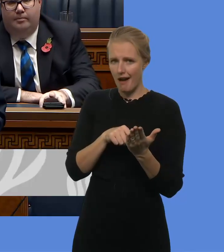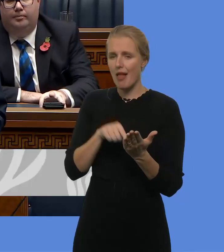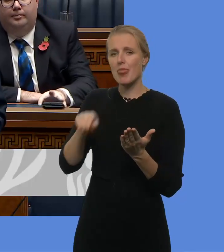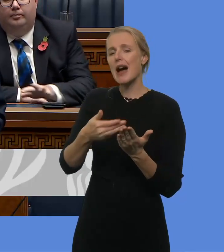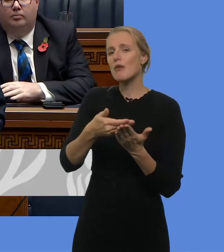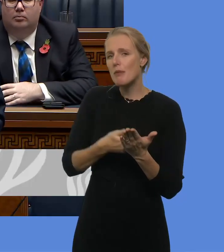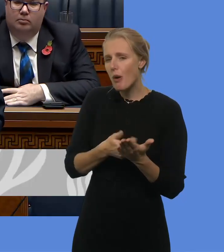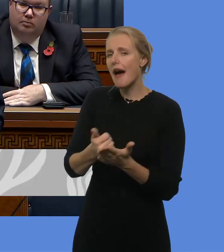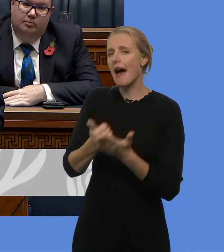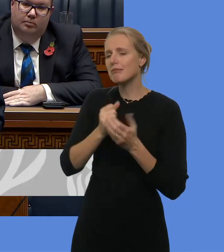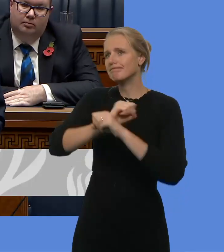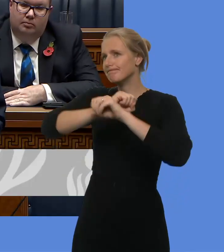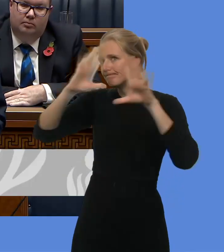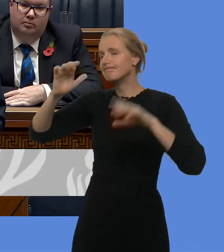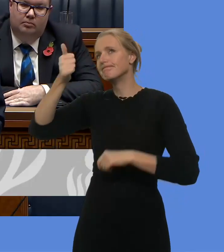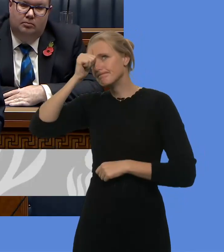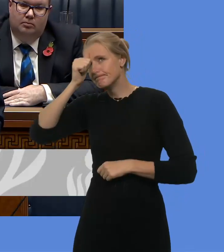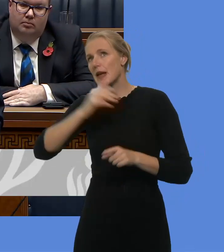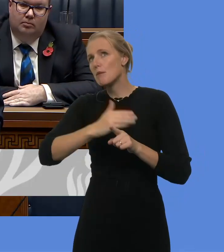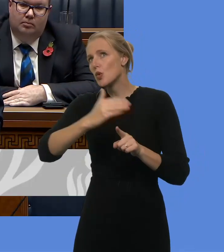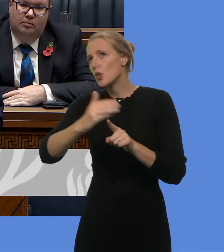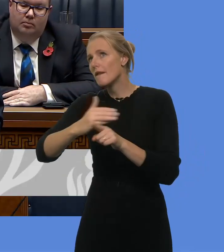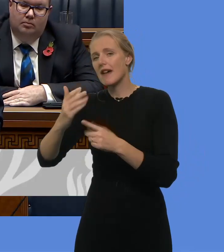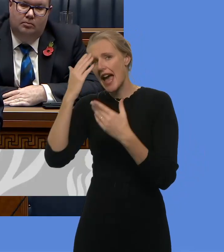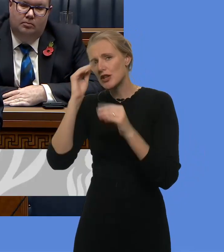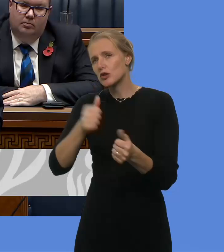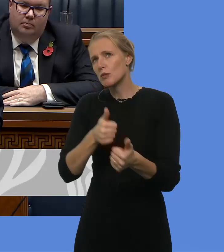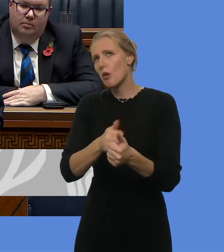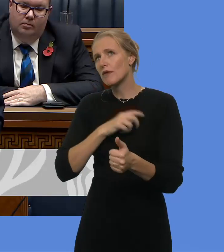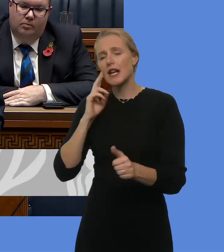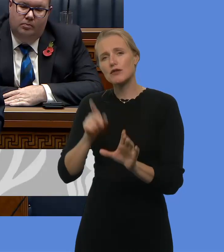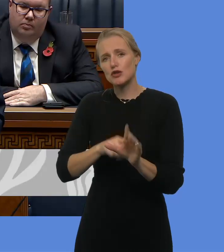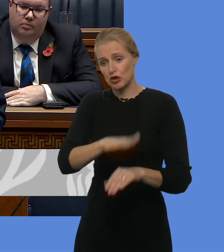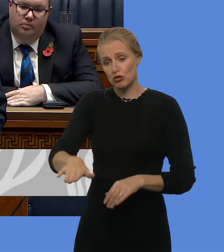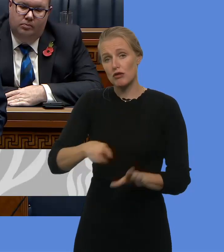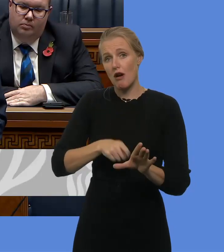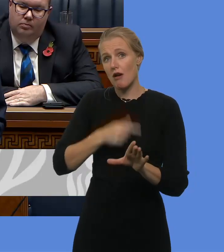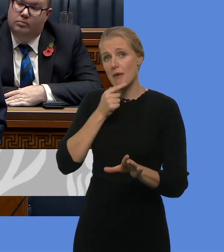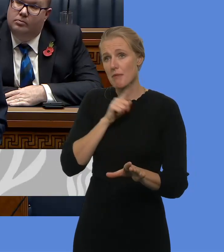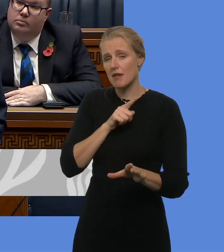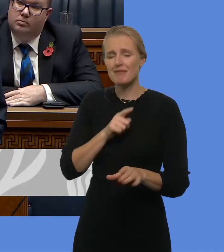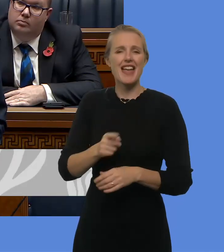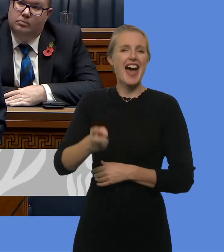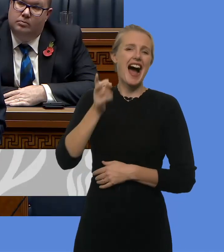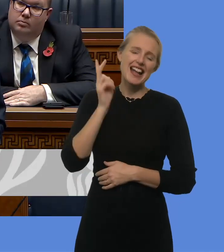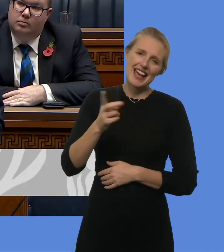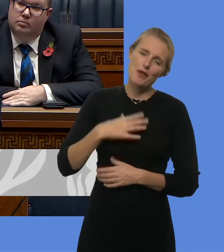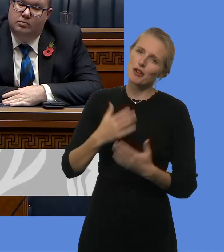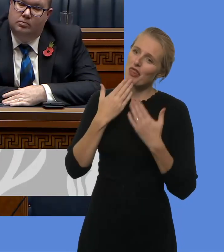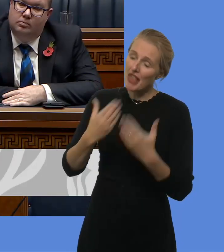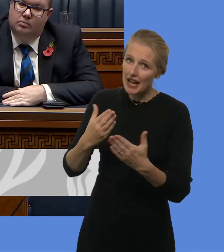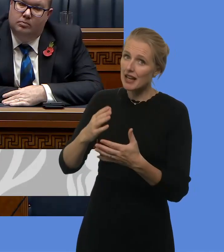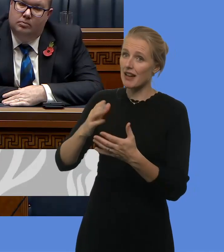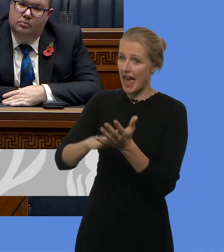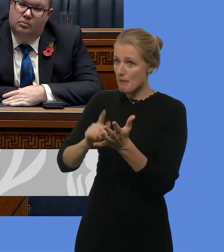be helpful in informing how we can improve on educational support for deaf children. Once again, can I thank members for highlighting the